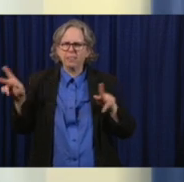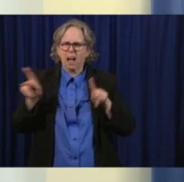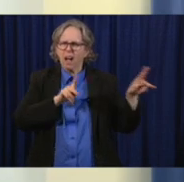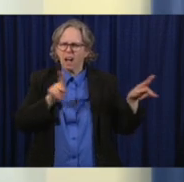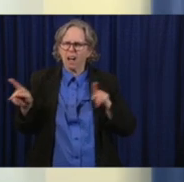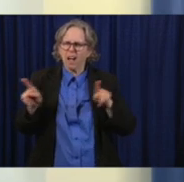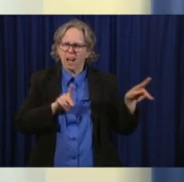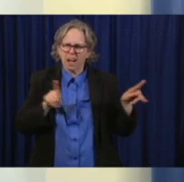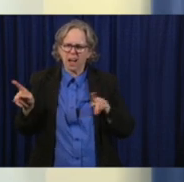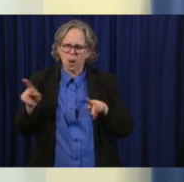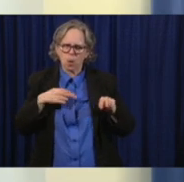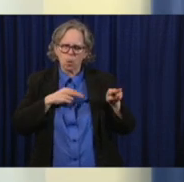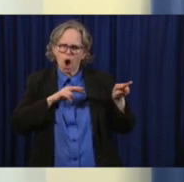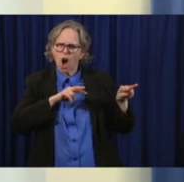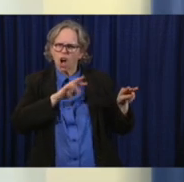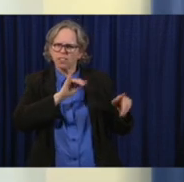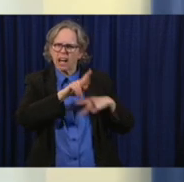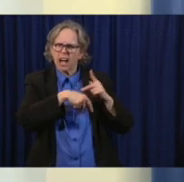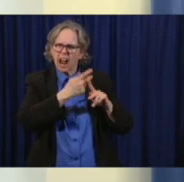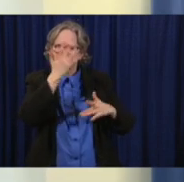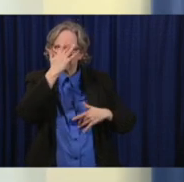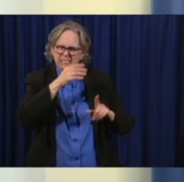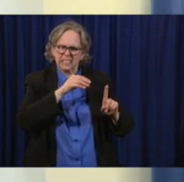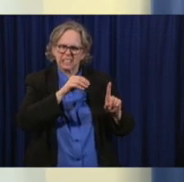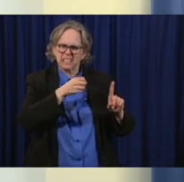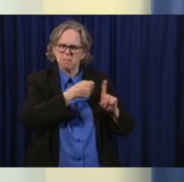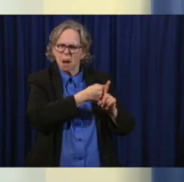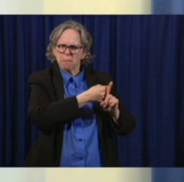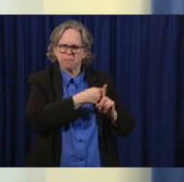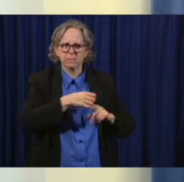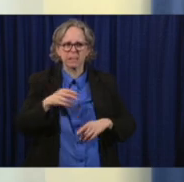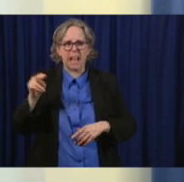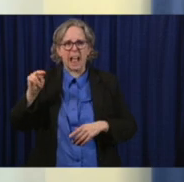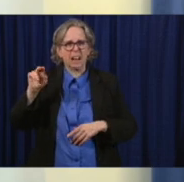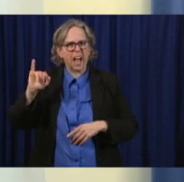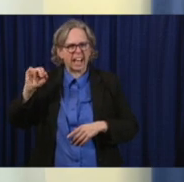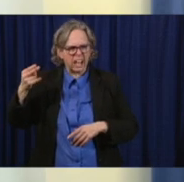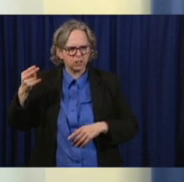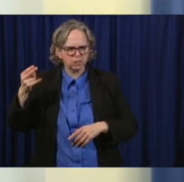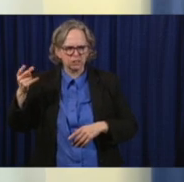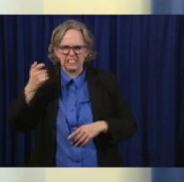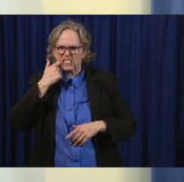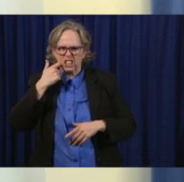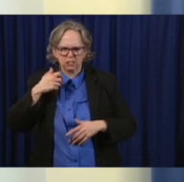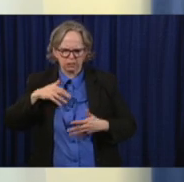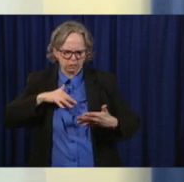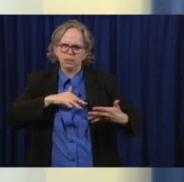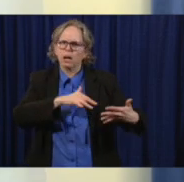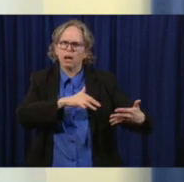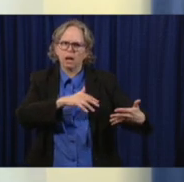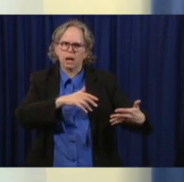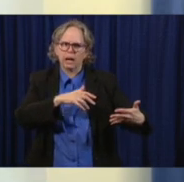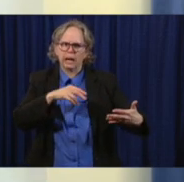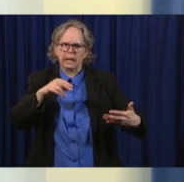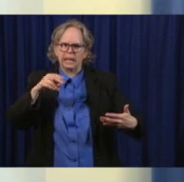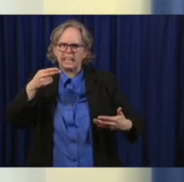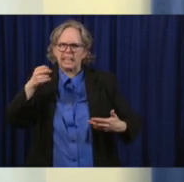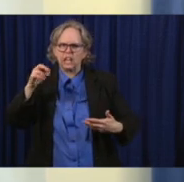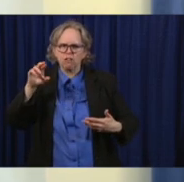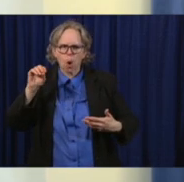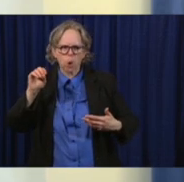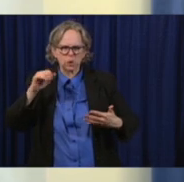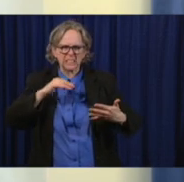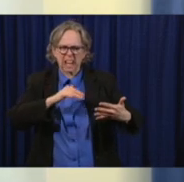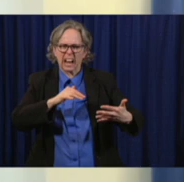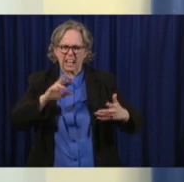watching this very closely. The National Institutes of Health have just started a study called the HERO study, where they're going to be looking at families